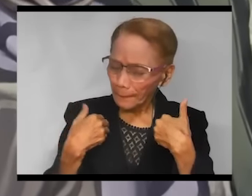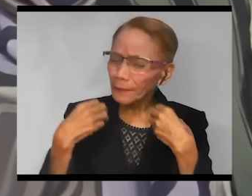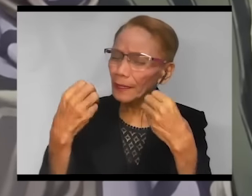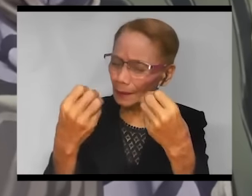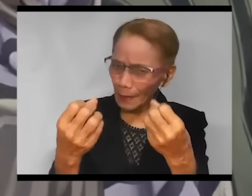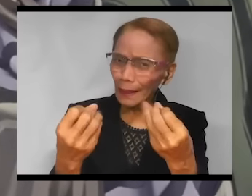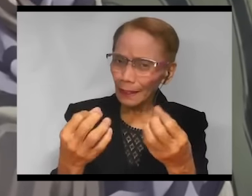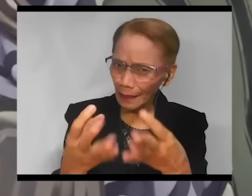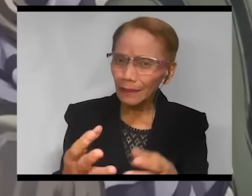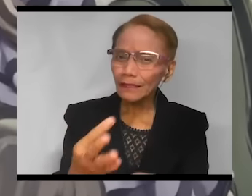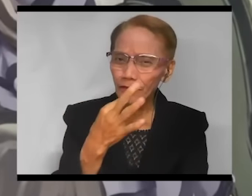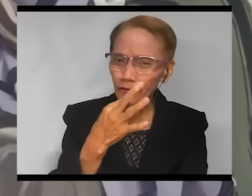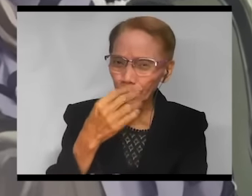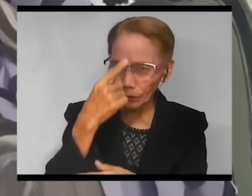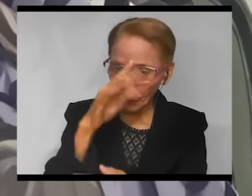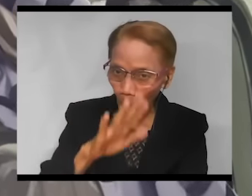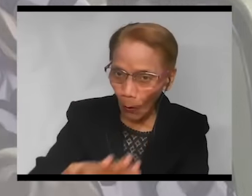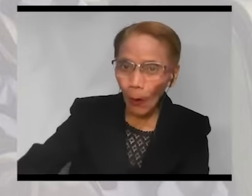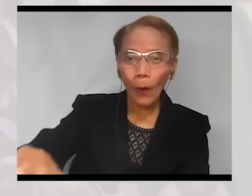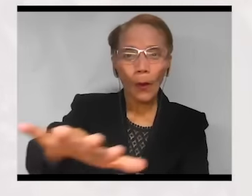food for all.